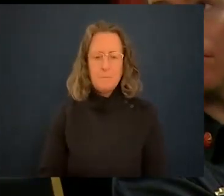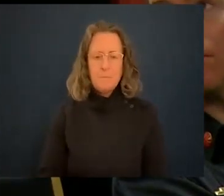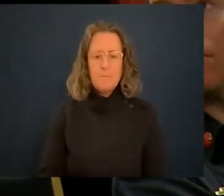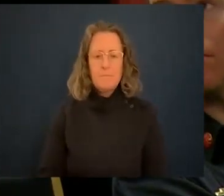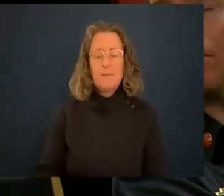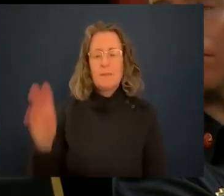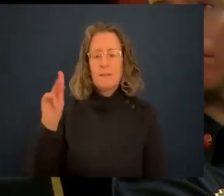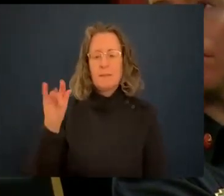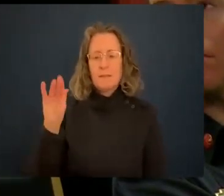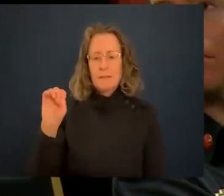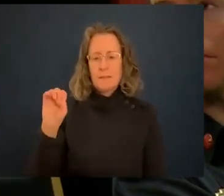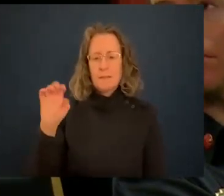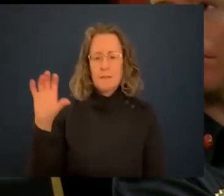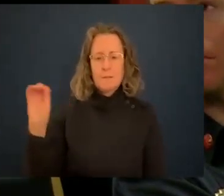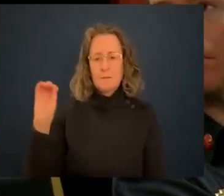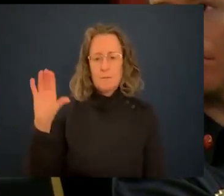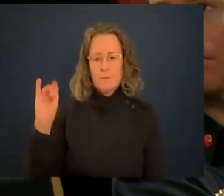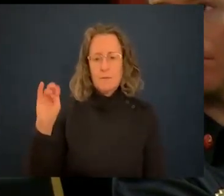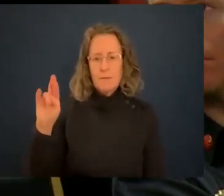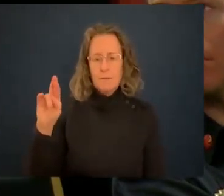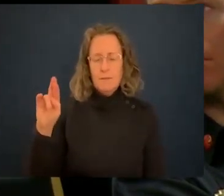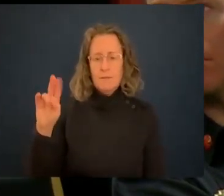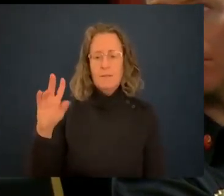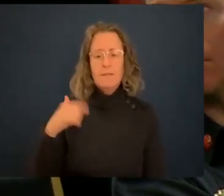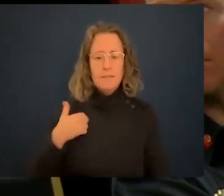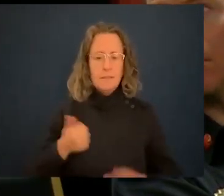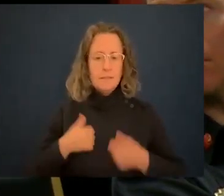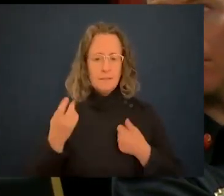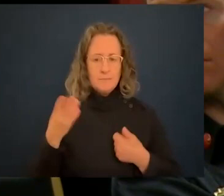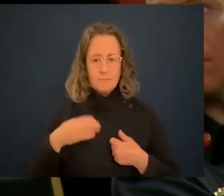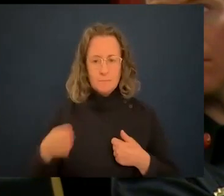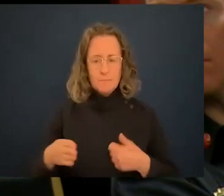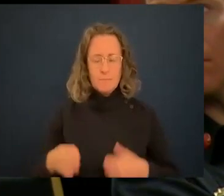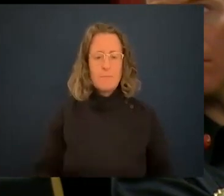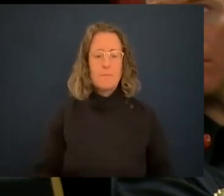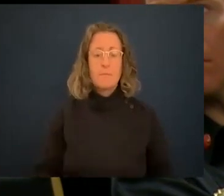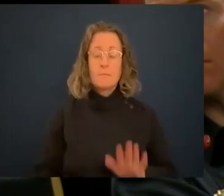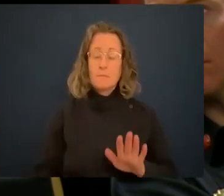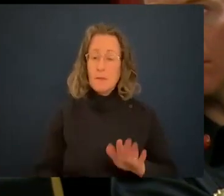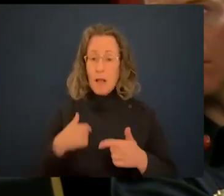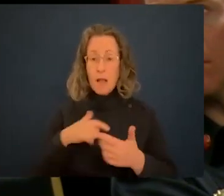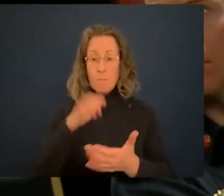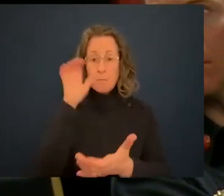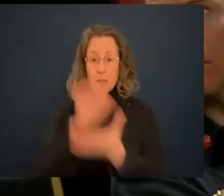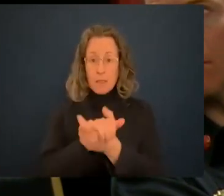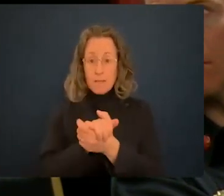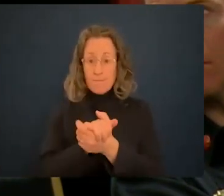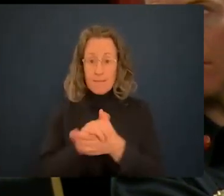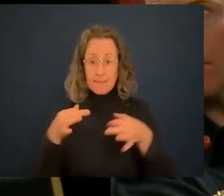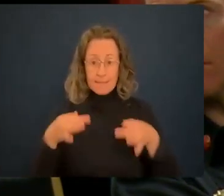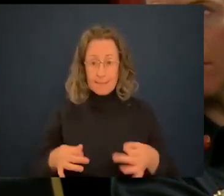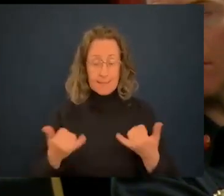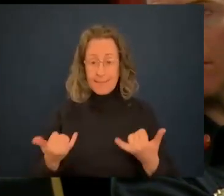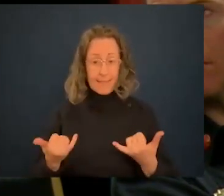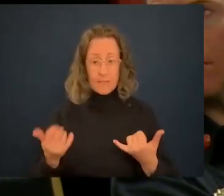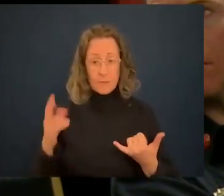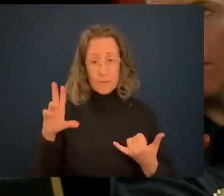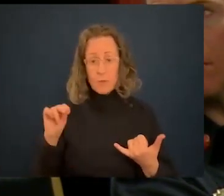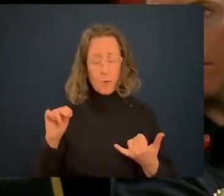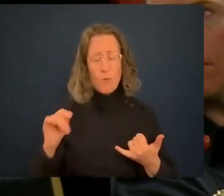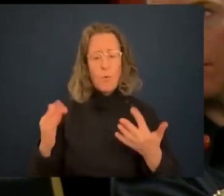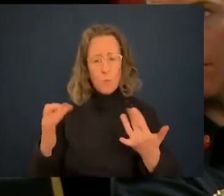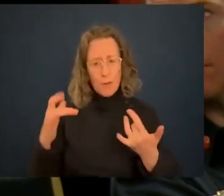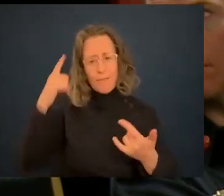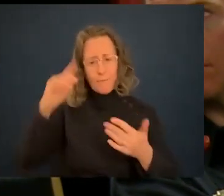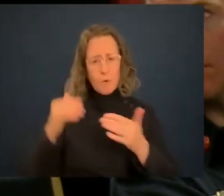O'Connor and and you know what I'm gonna say yeah that this is a decision that needs to wait to the next board how the arpa